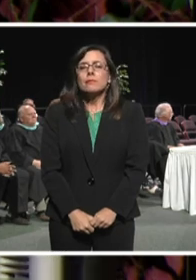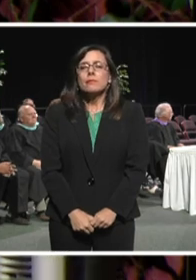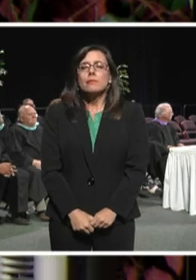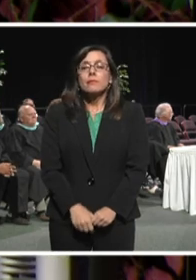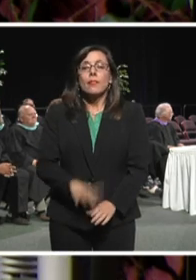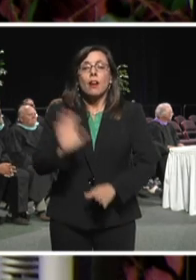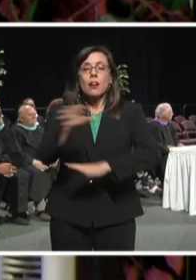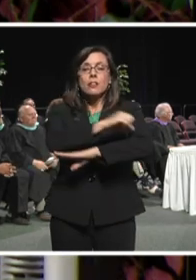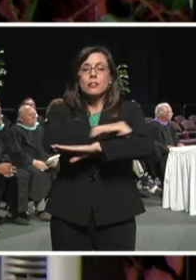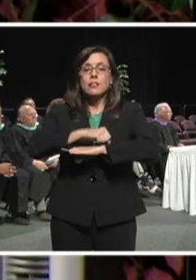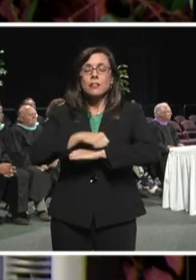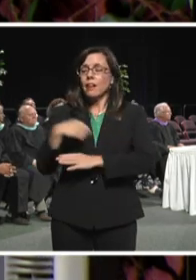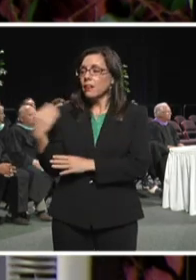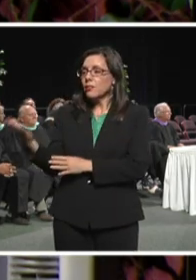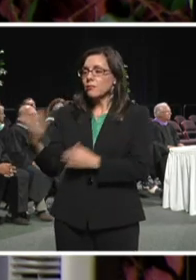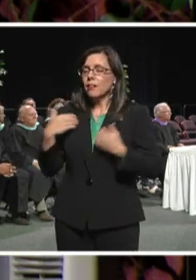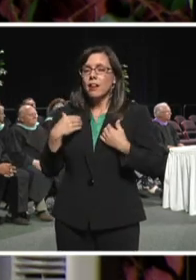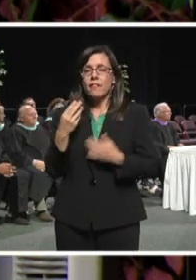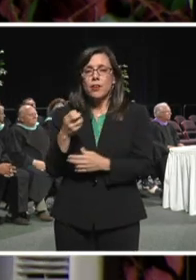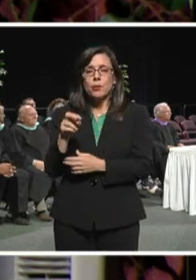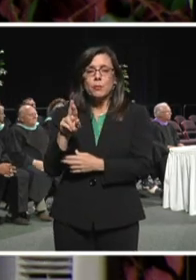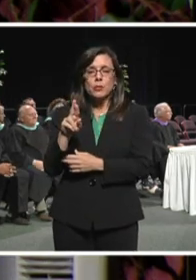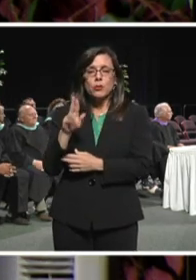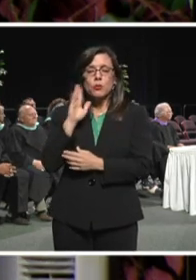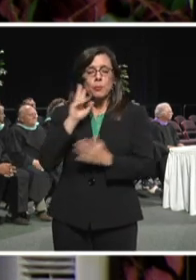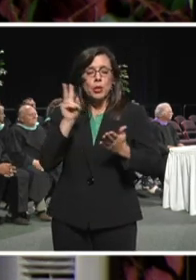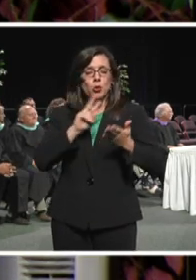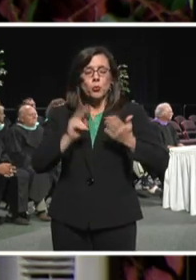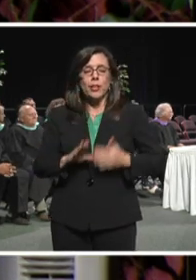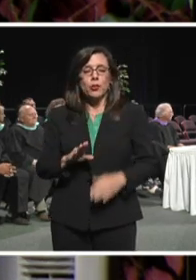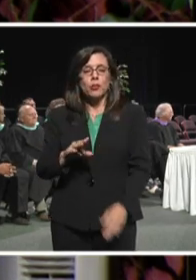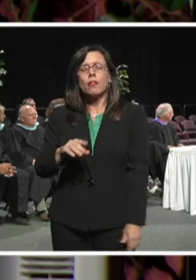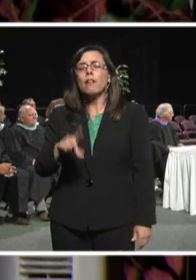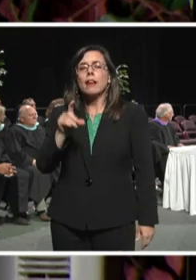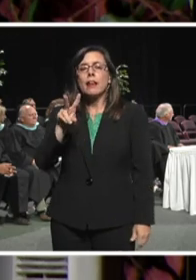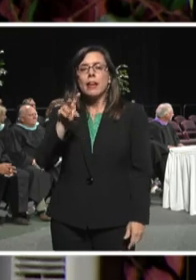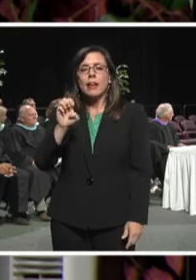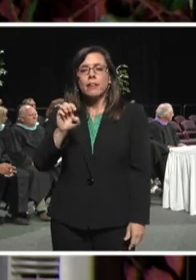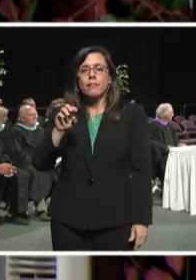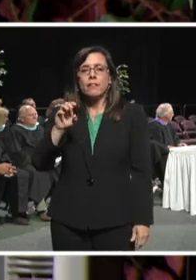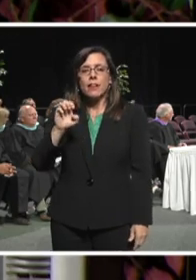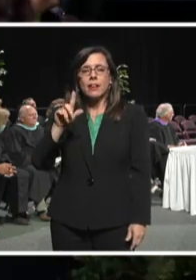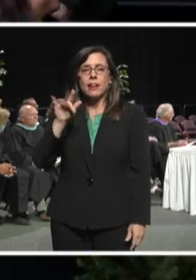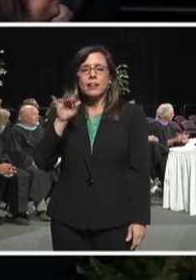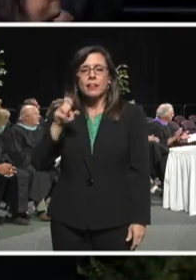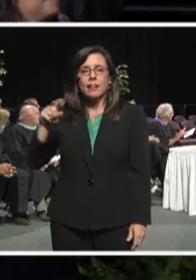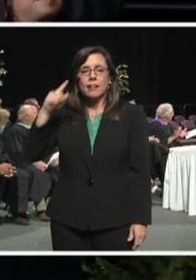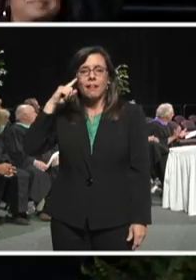On stage here with me, I have Mr. Dave Ikey, math.